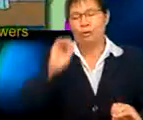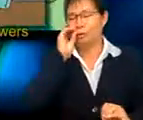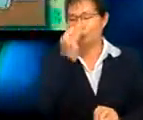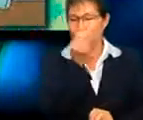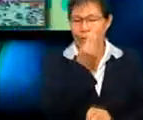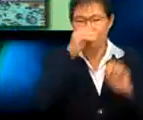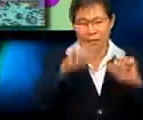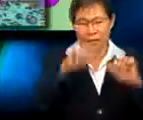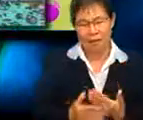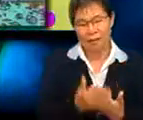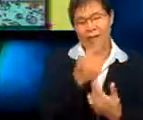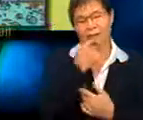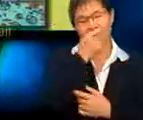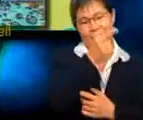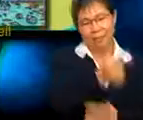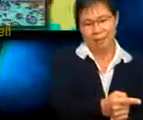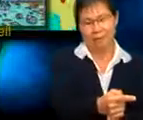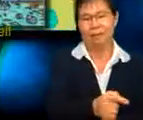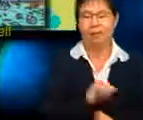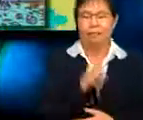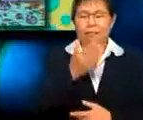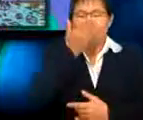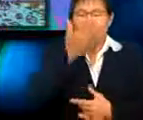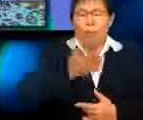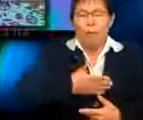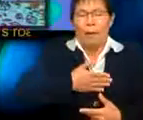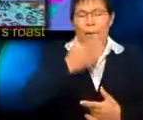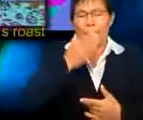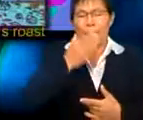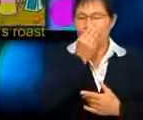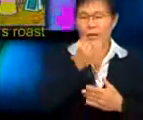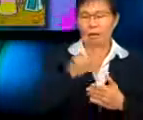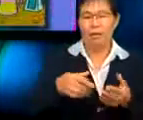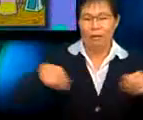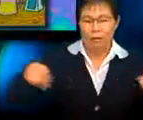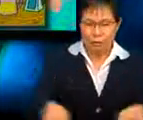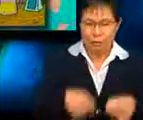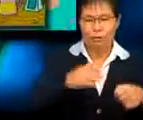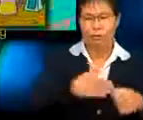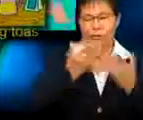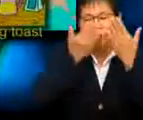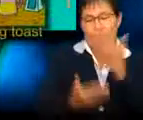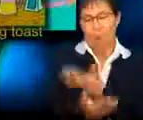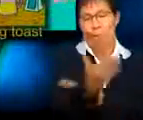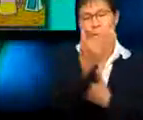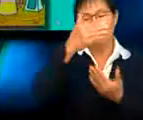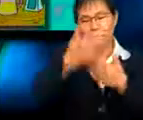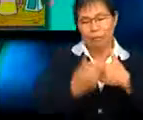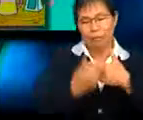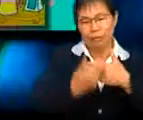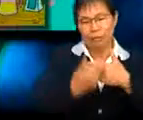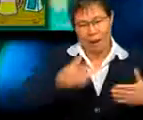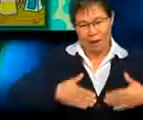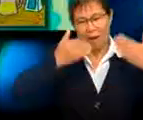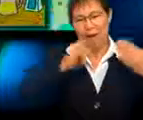of flowers I can easily tell. I smell my mother's roast, I smell the morning toast.